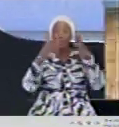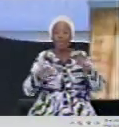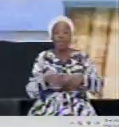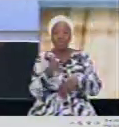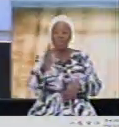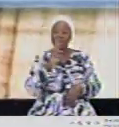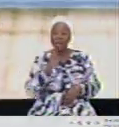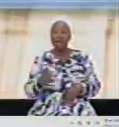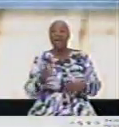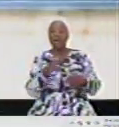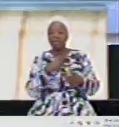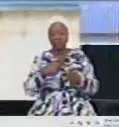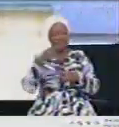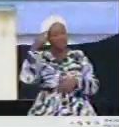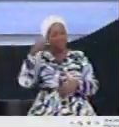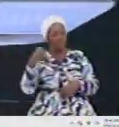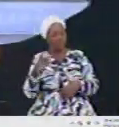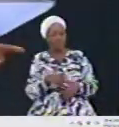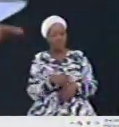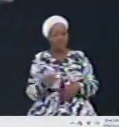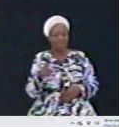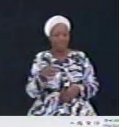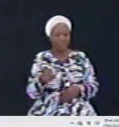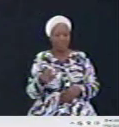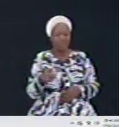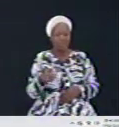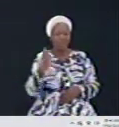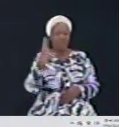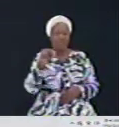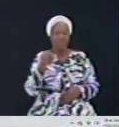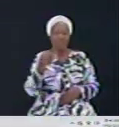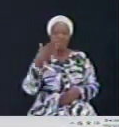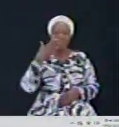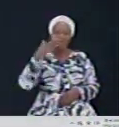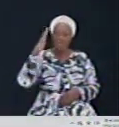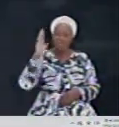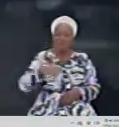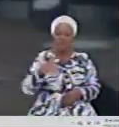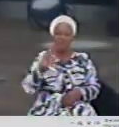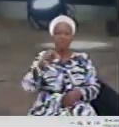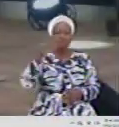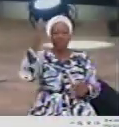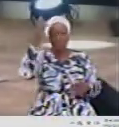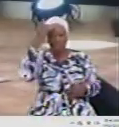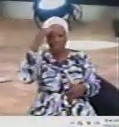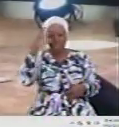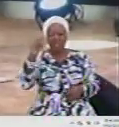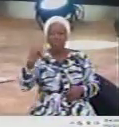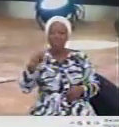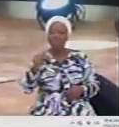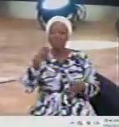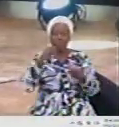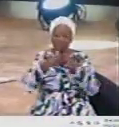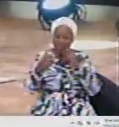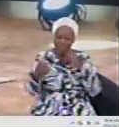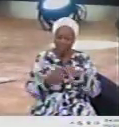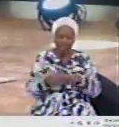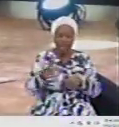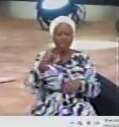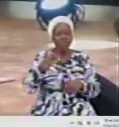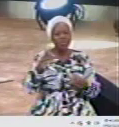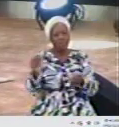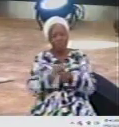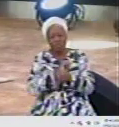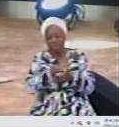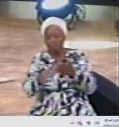And think of them, no evil, no sickness, no infirmity, and no